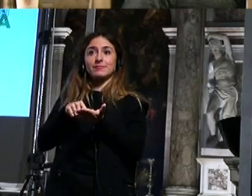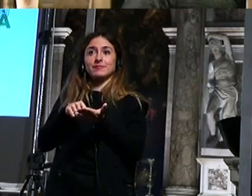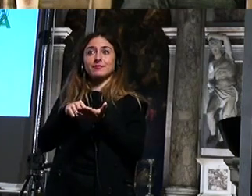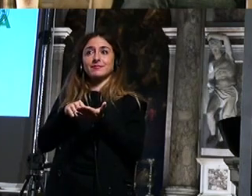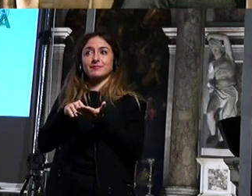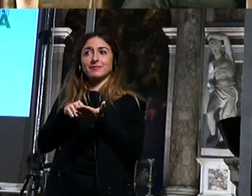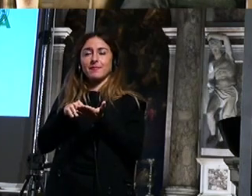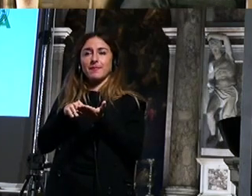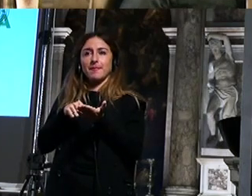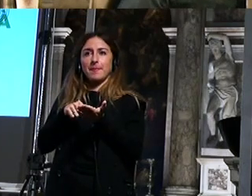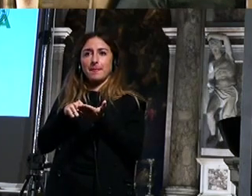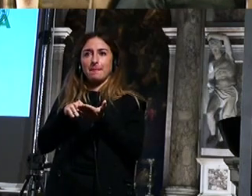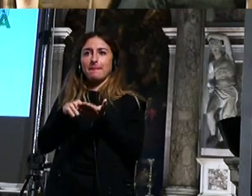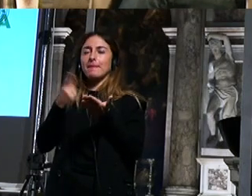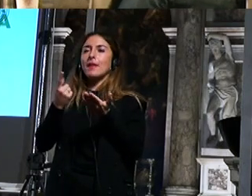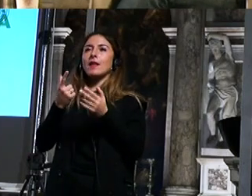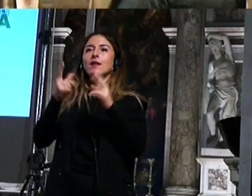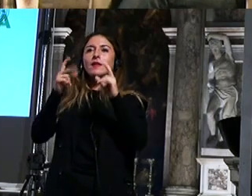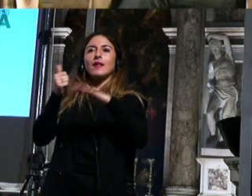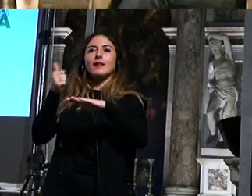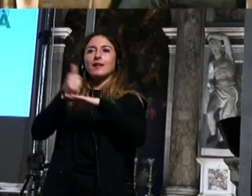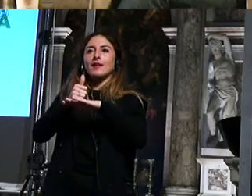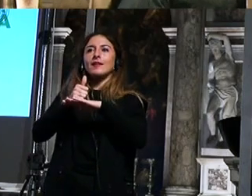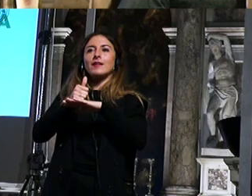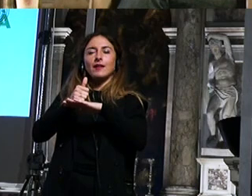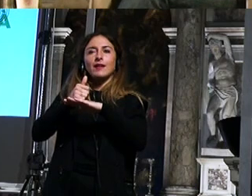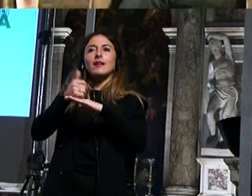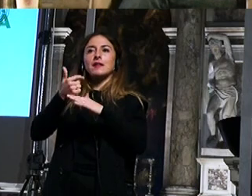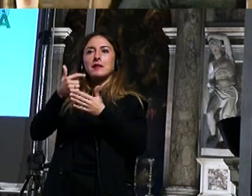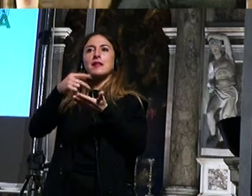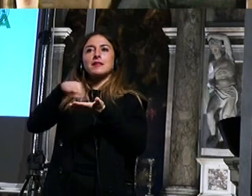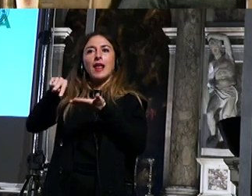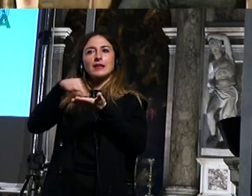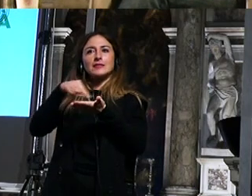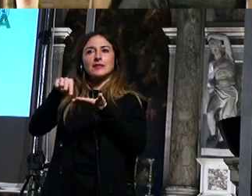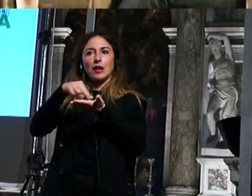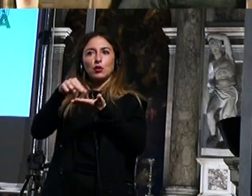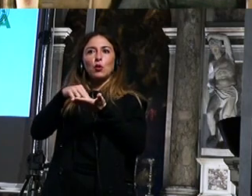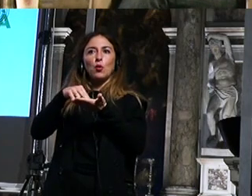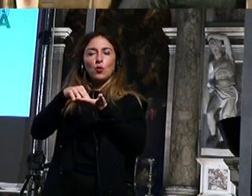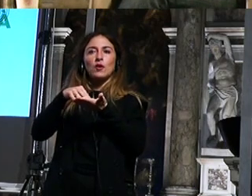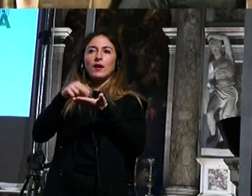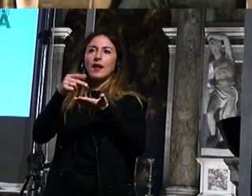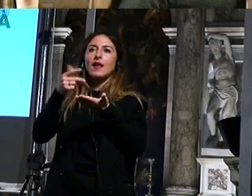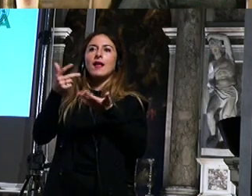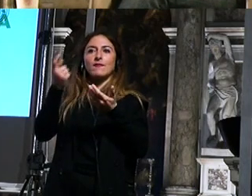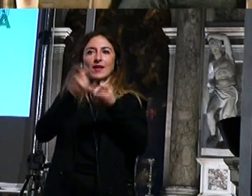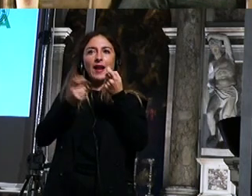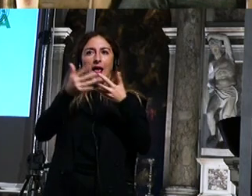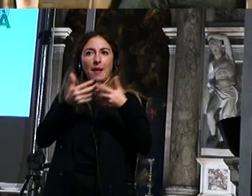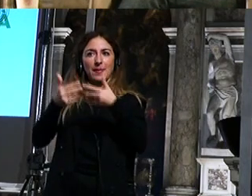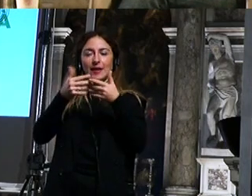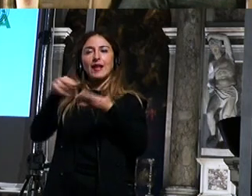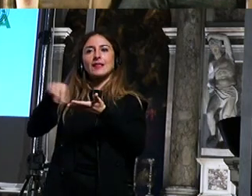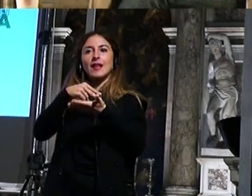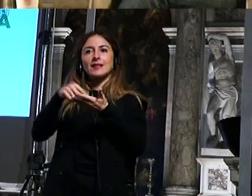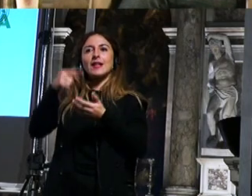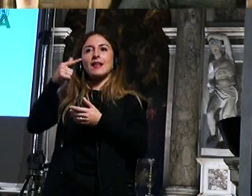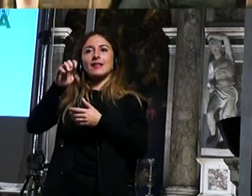in a company there, who sees this film and becomes fixated also on this actor. I should say this actor